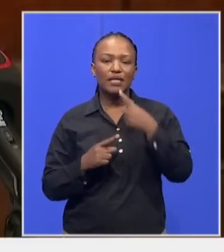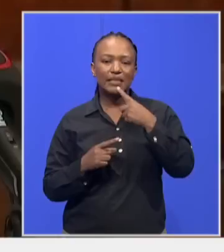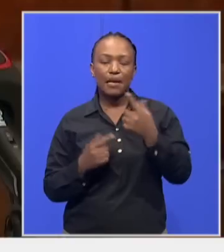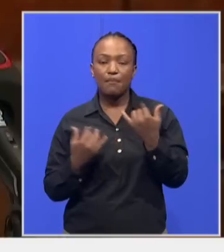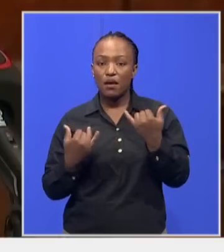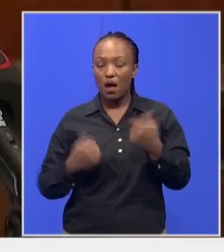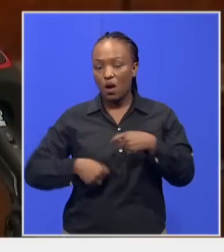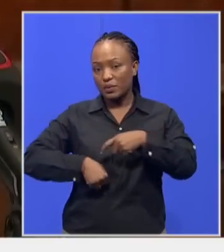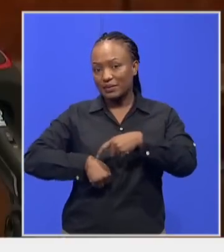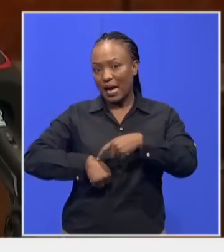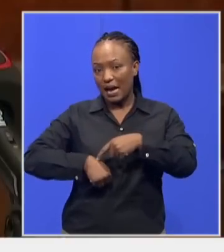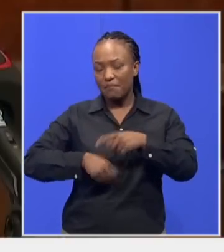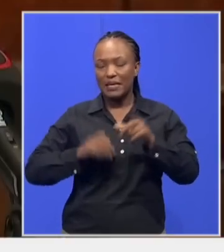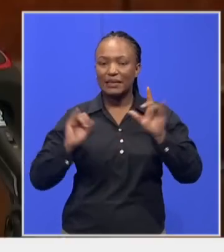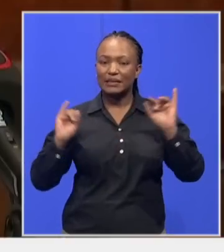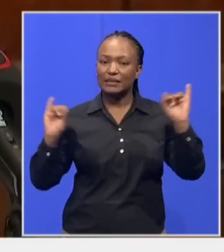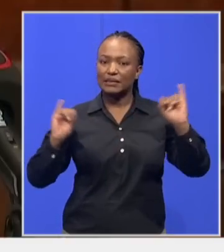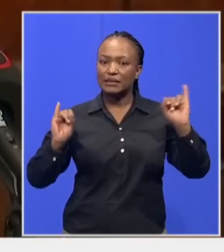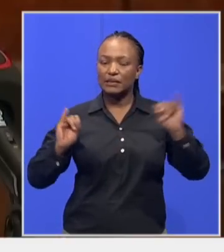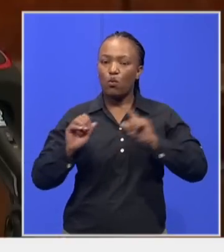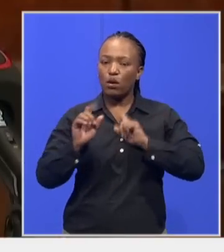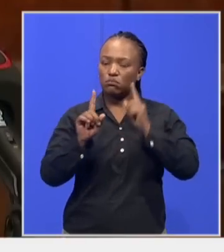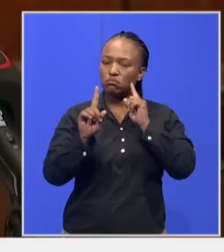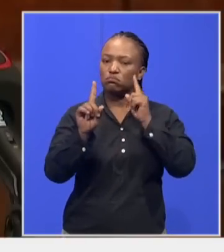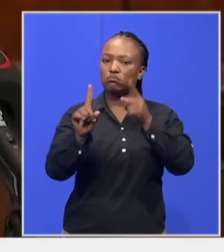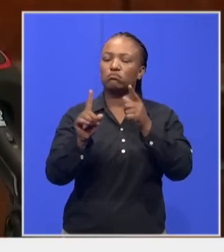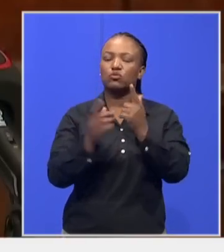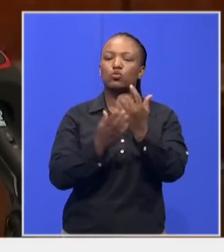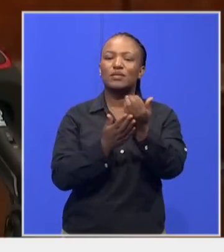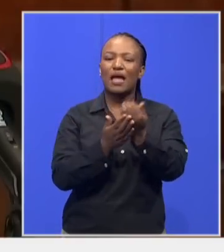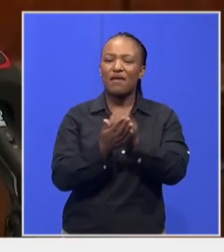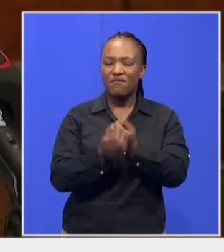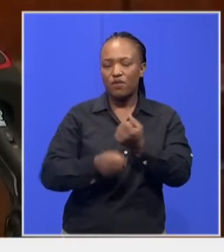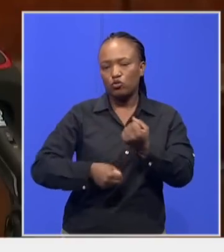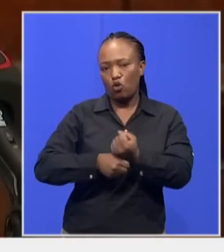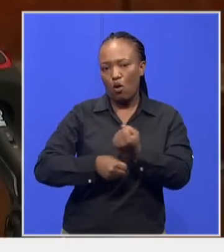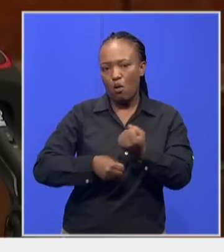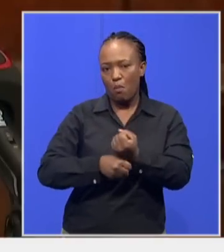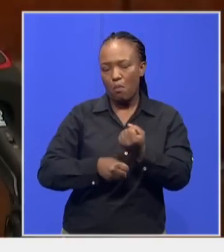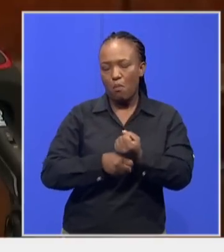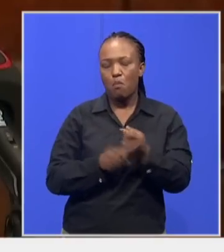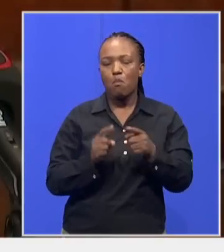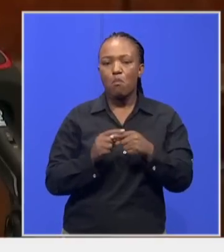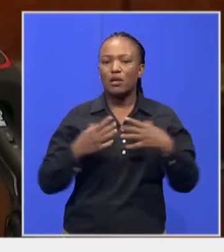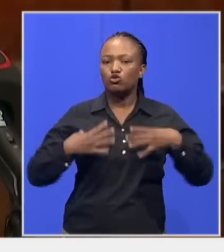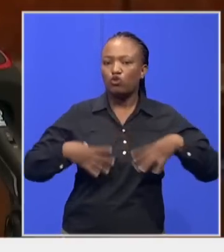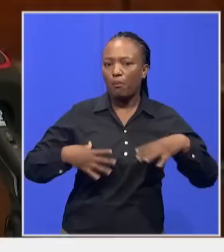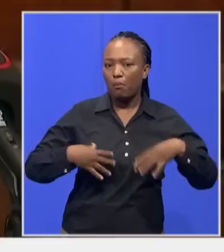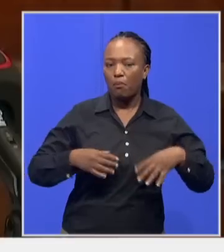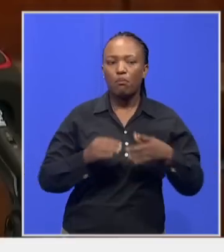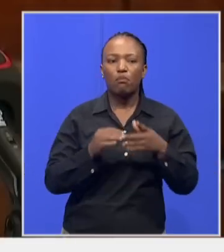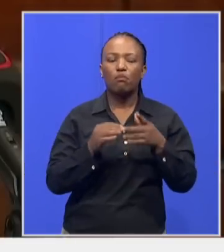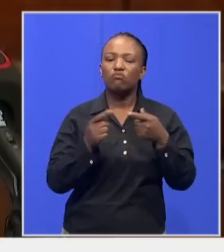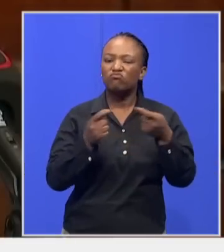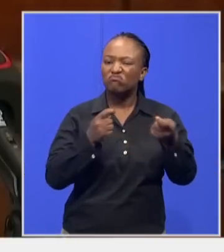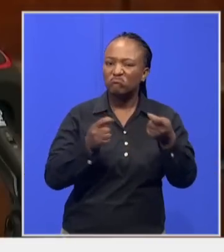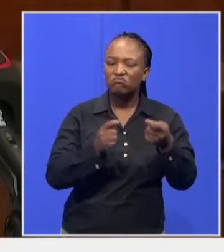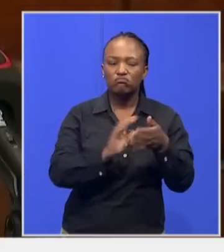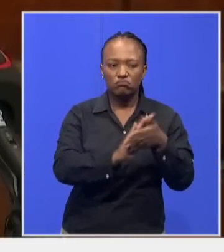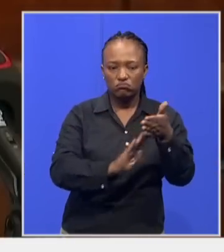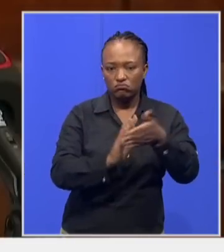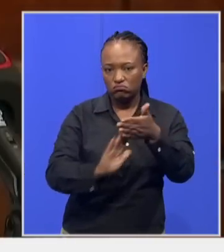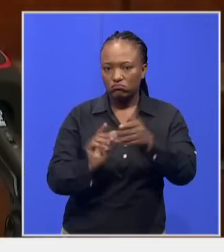our priority is to save jobs, make sure that farmers produce, retailers don't have to